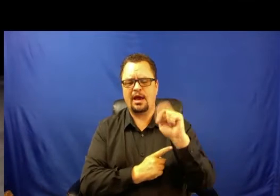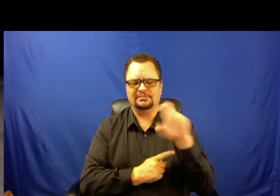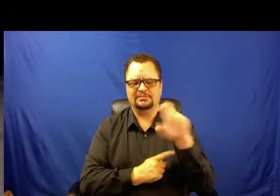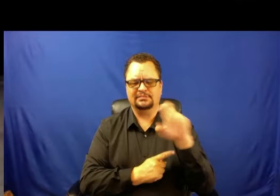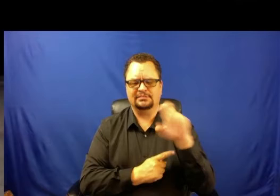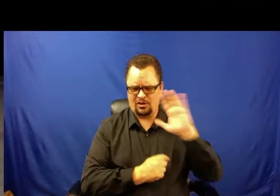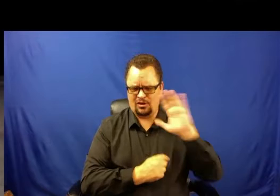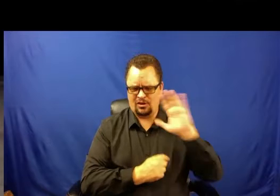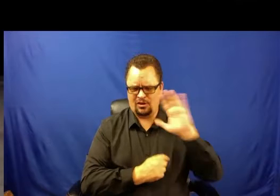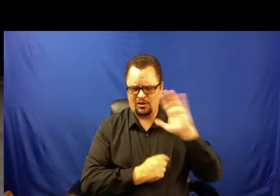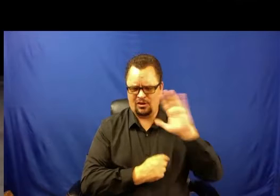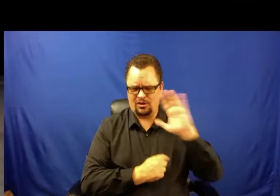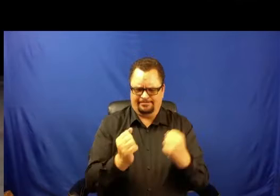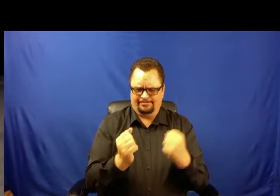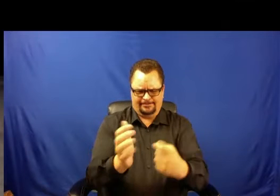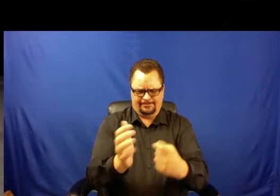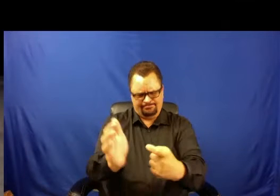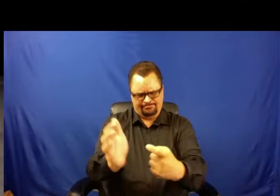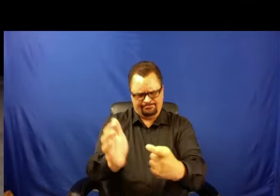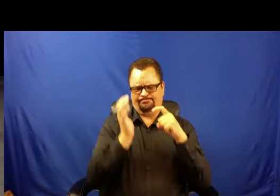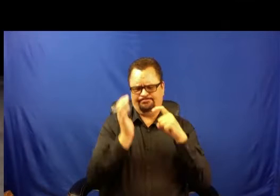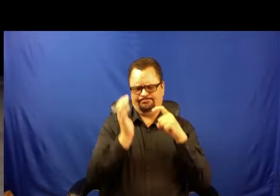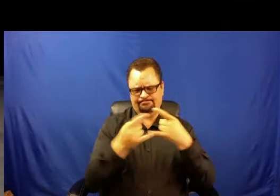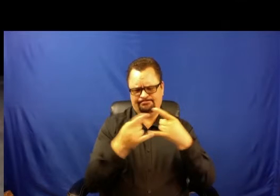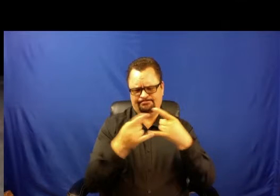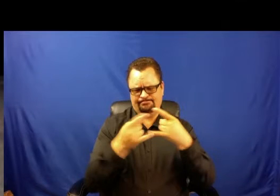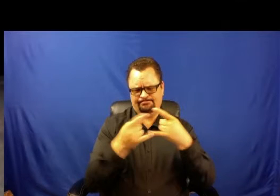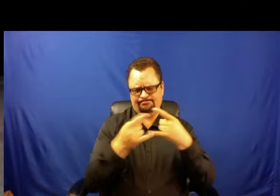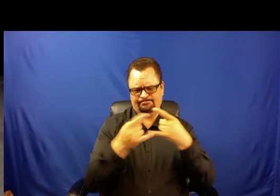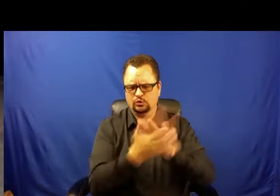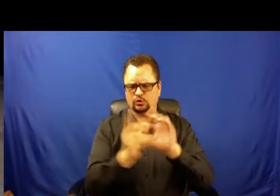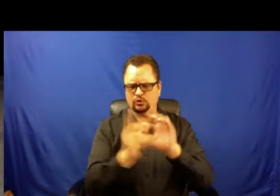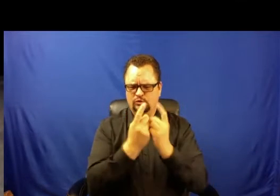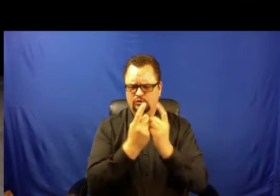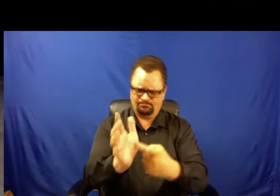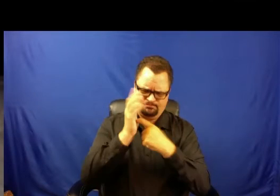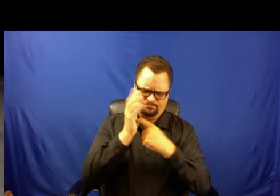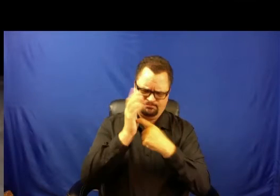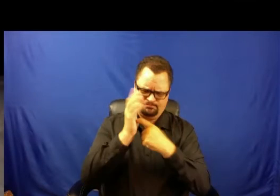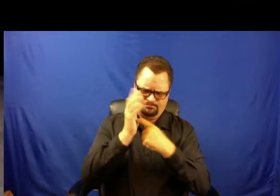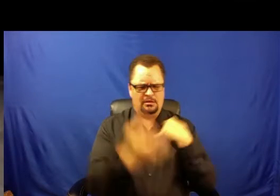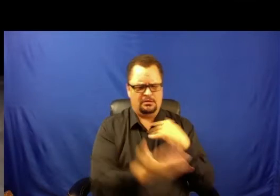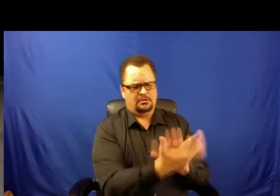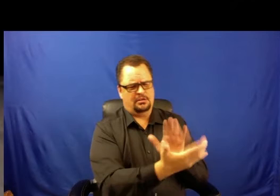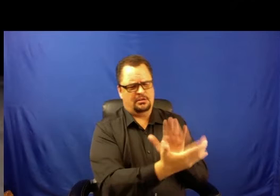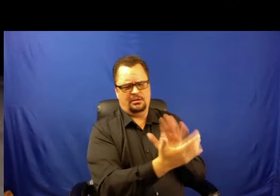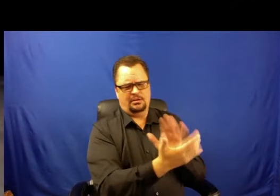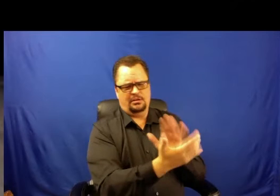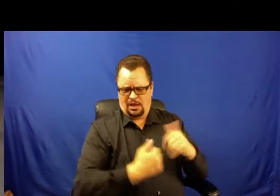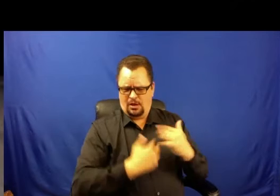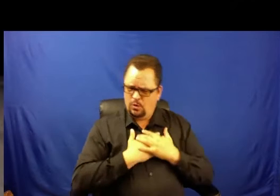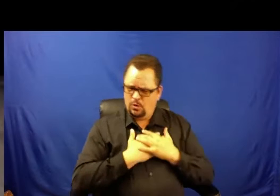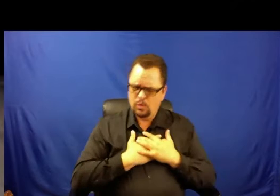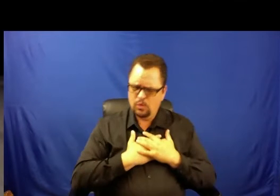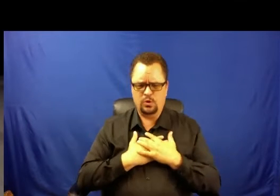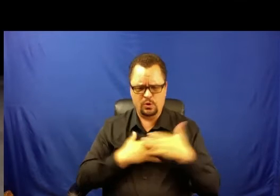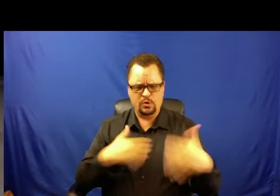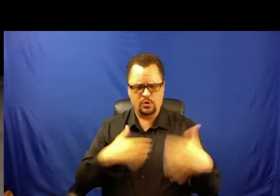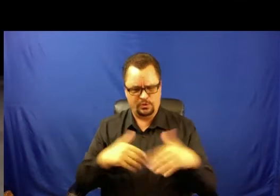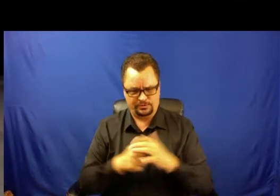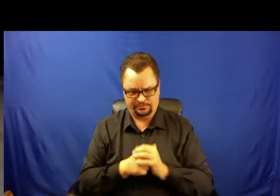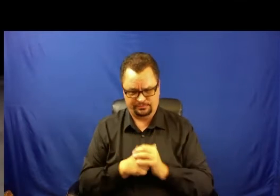you so much. It means a lot. And it does take courage, especially when you have parents